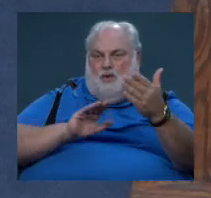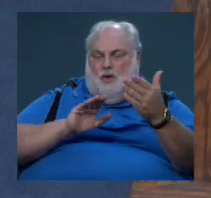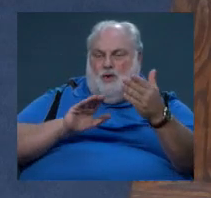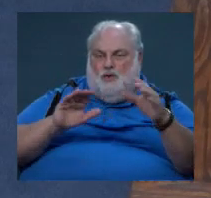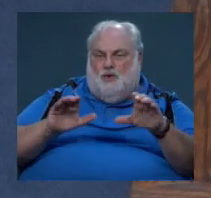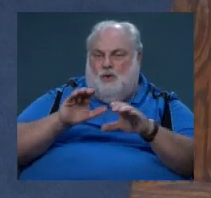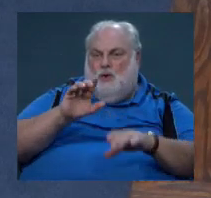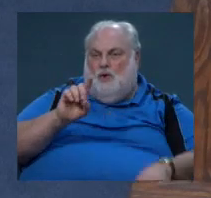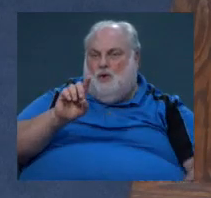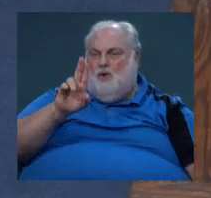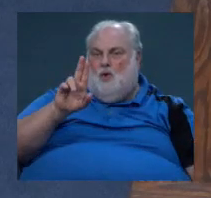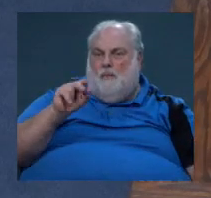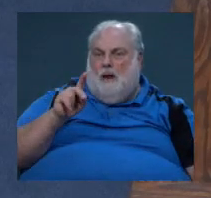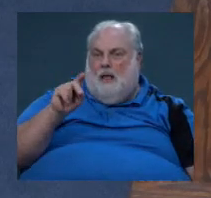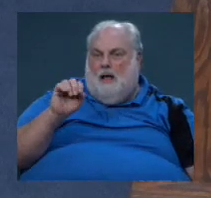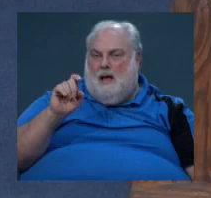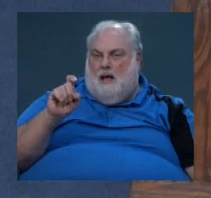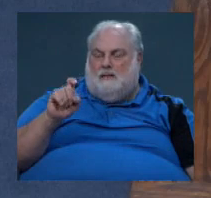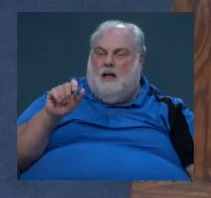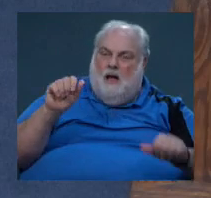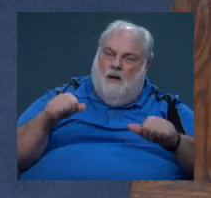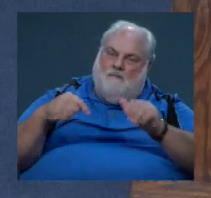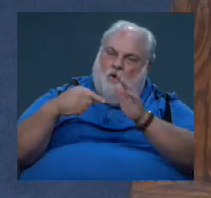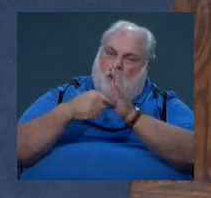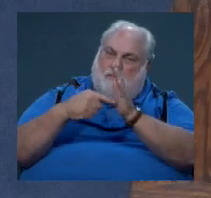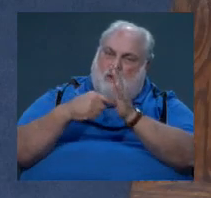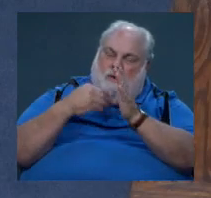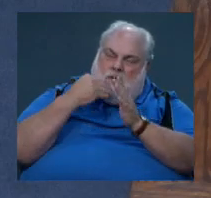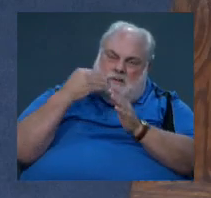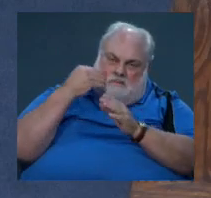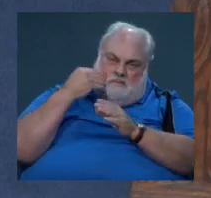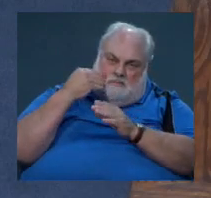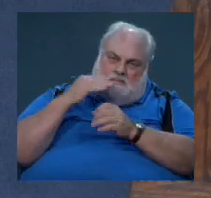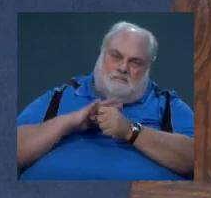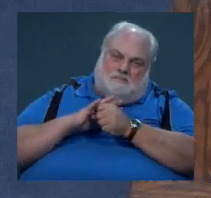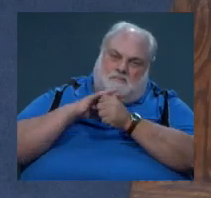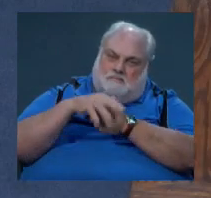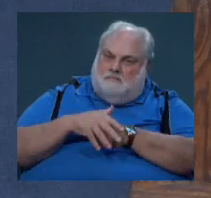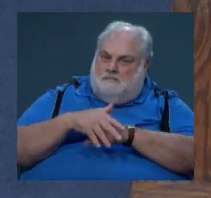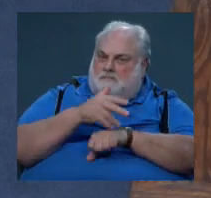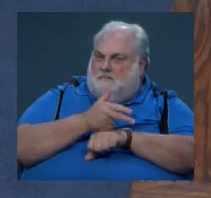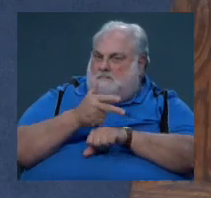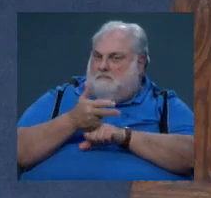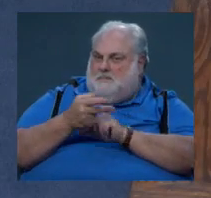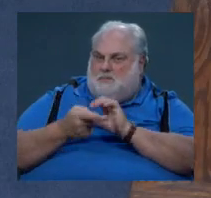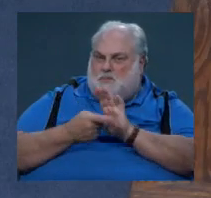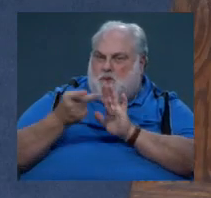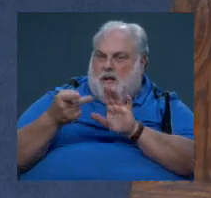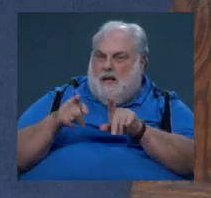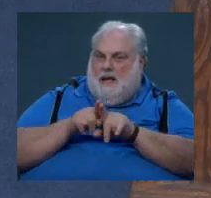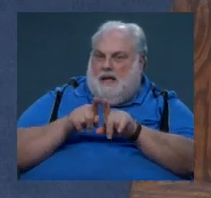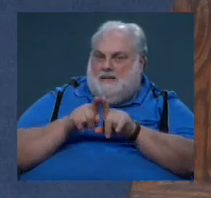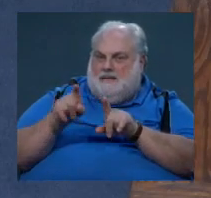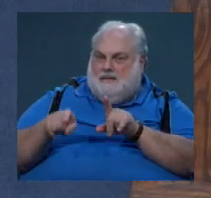the duplexes and put good affordable. There's plenty of parking, twice as much. There'll be no parking on the street,